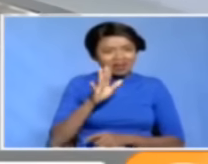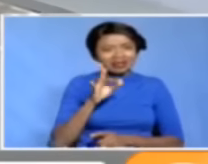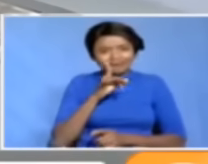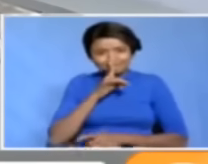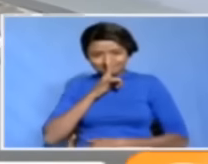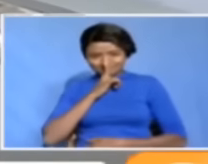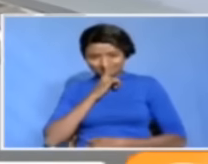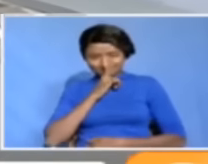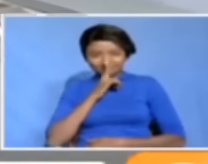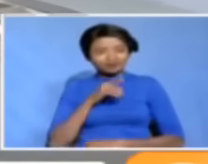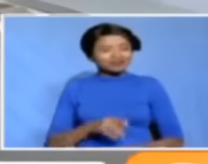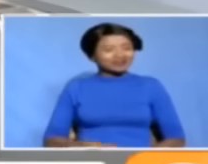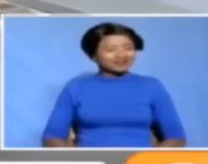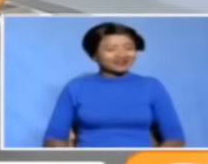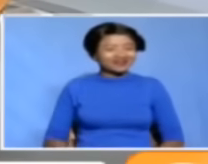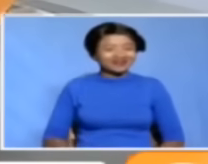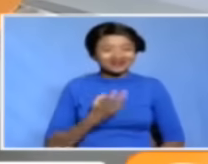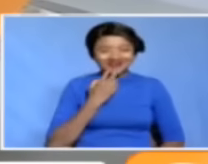And